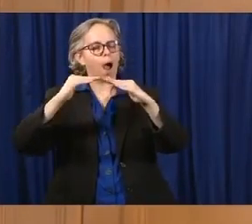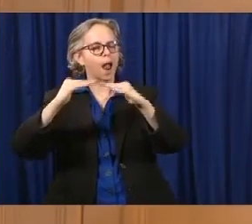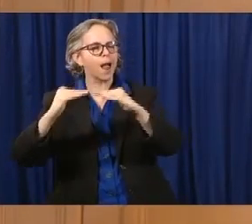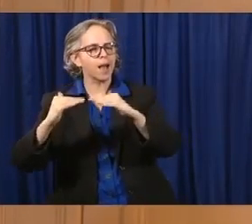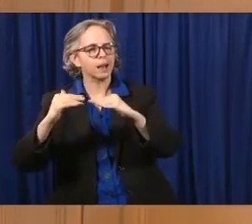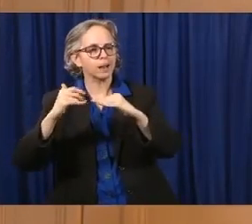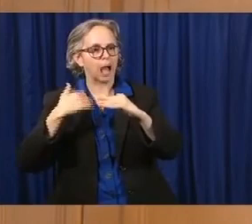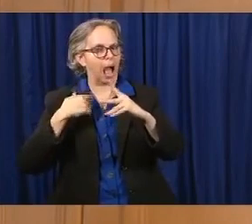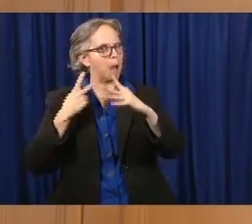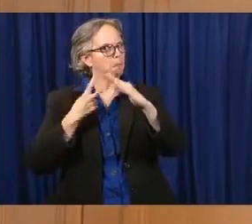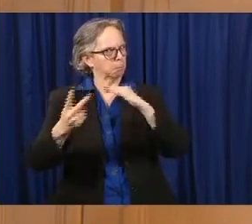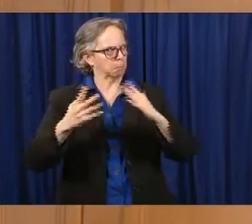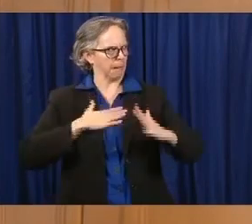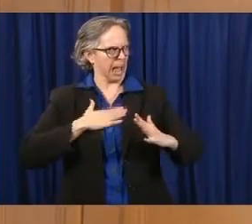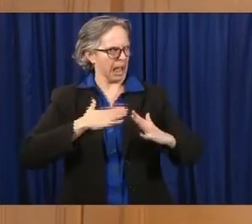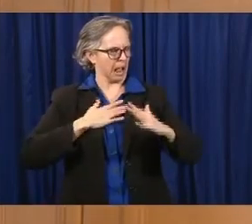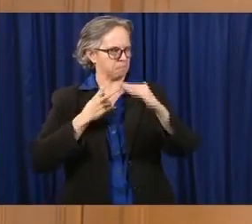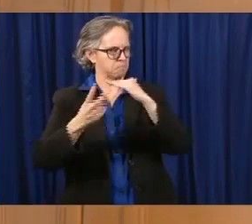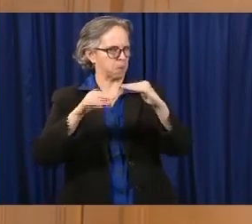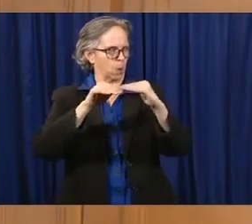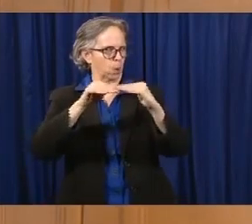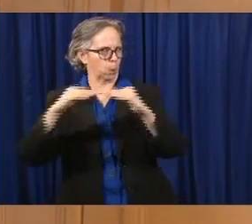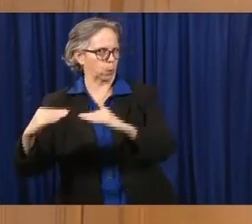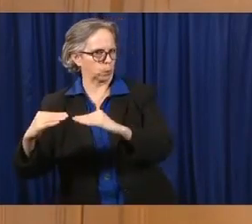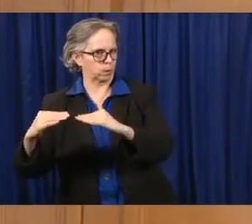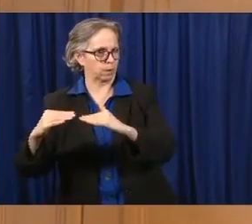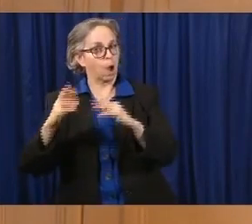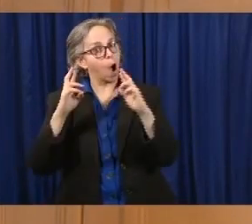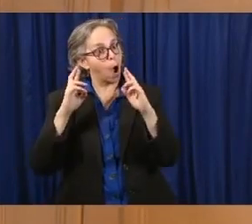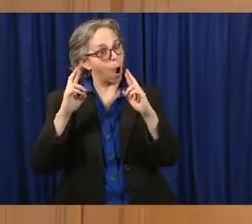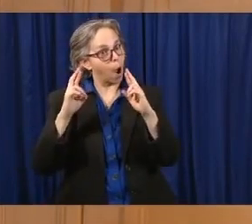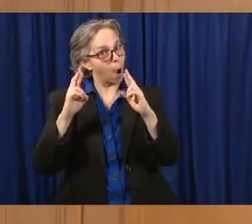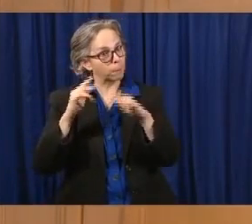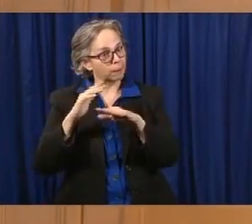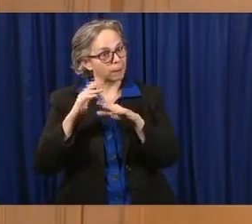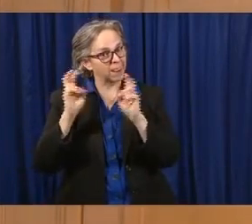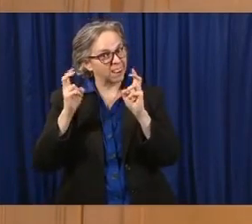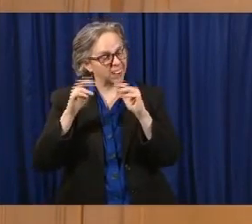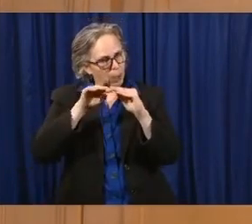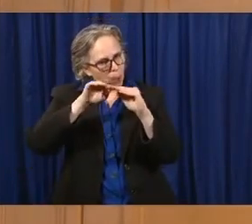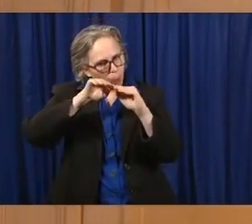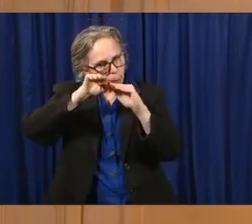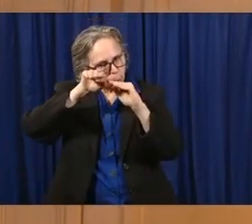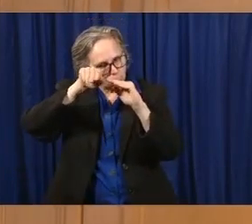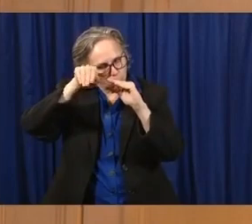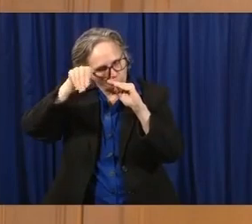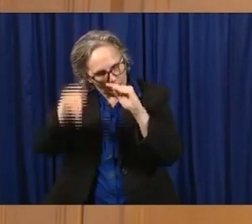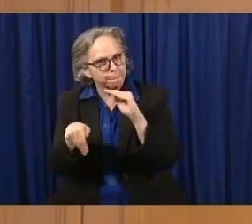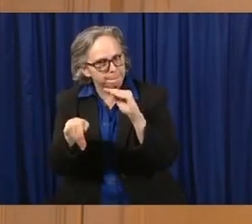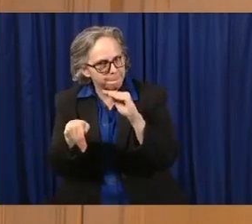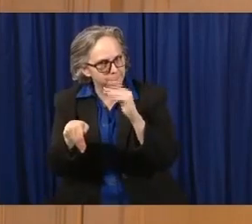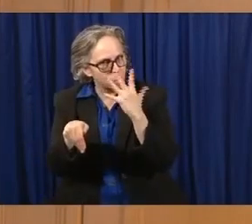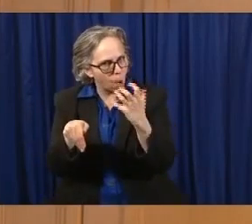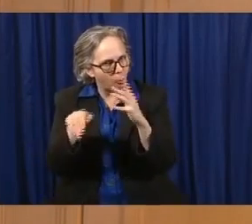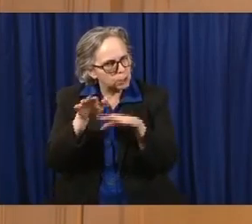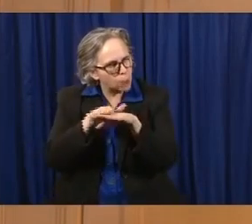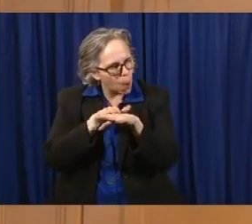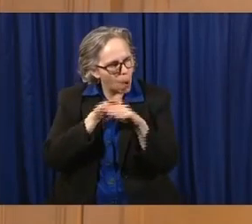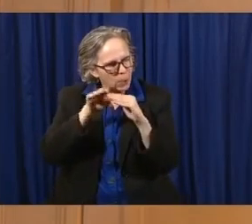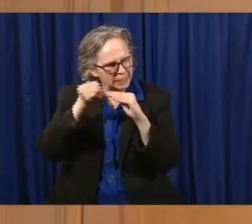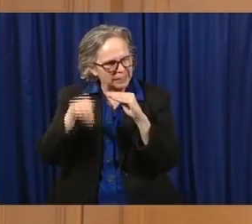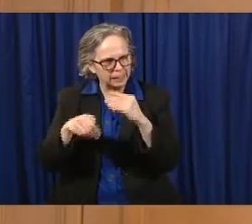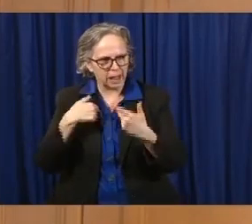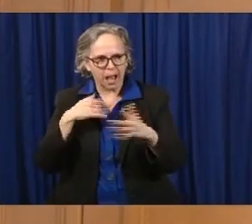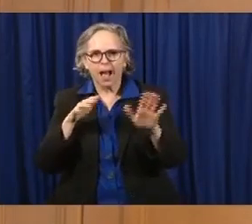predicting, and we'll slowly, hopefully, start to slope our way down. And so I did just receive a note that the